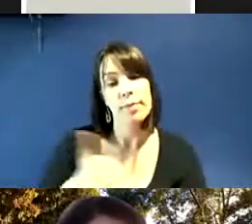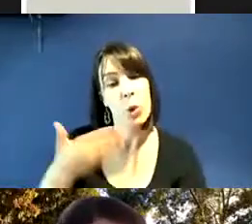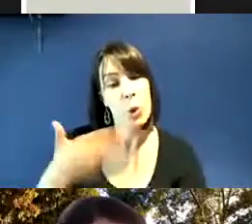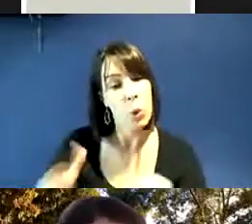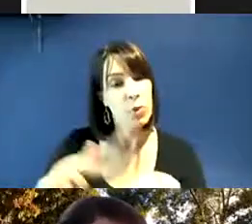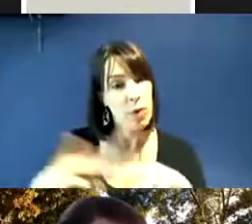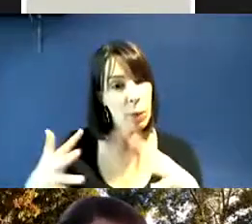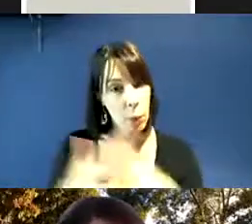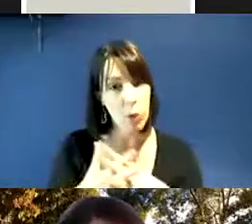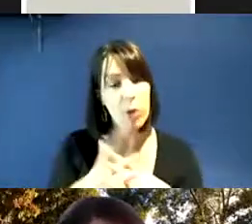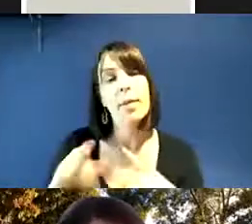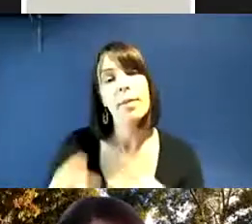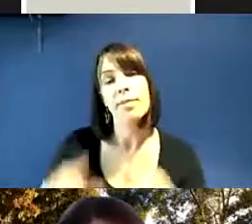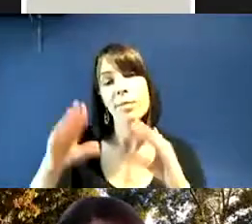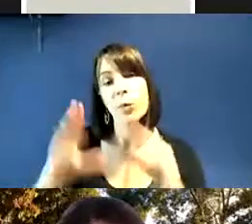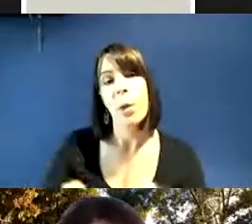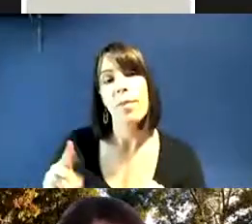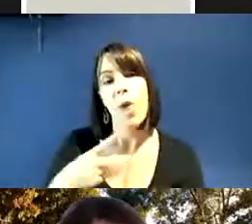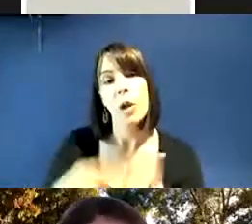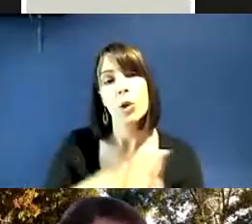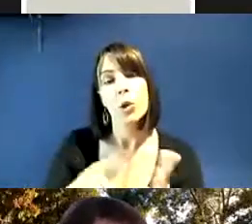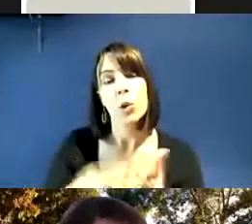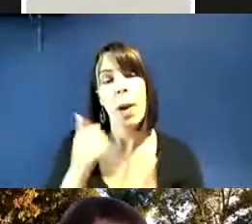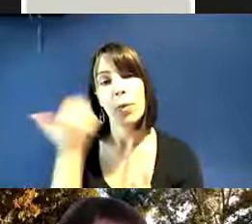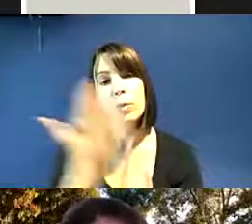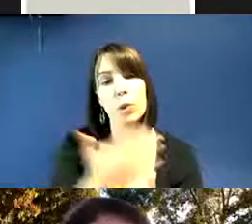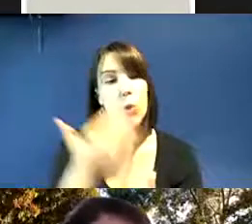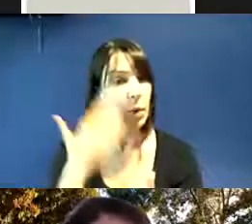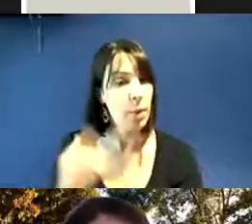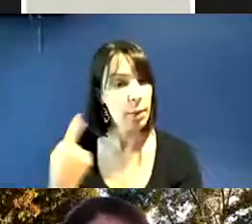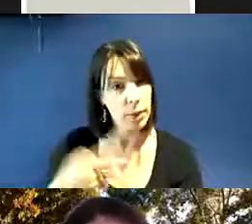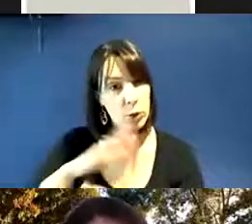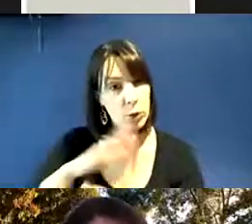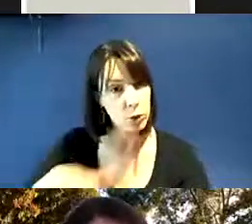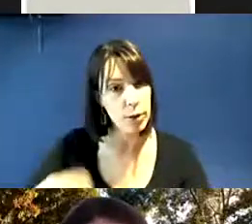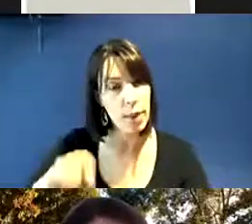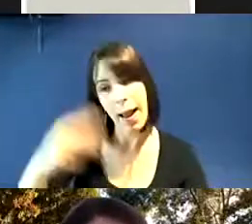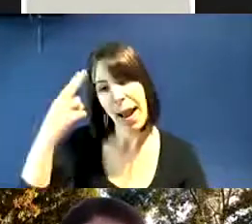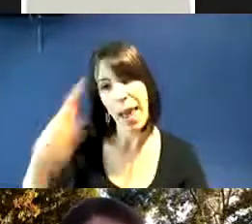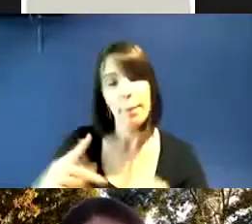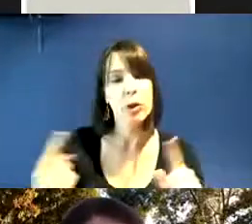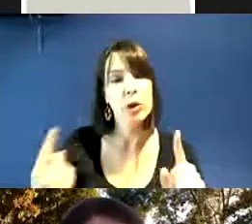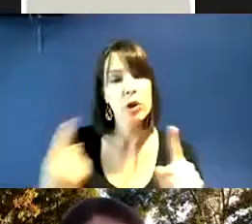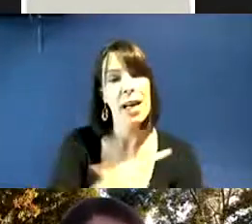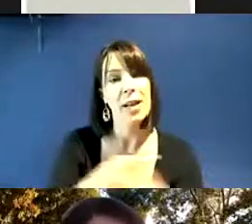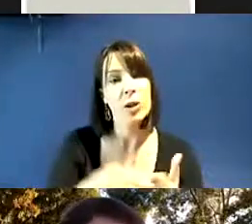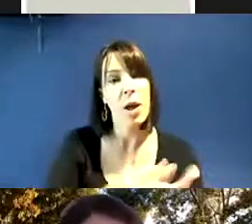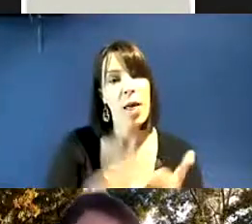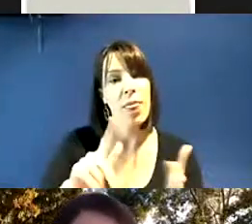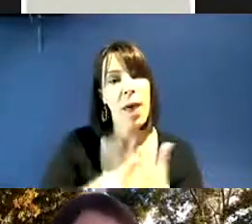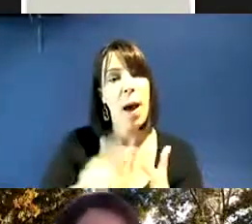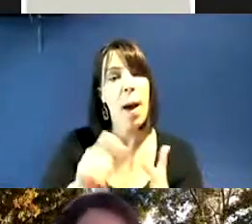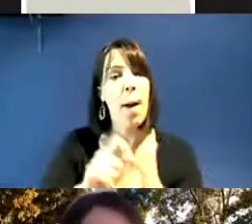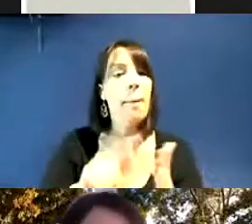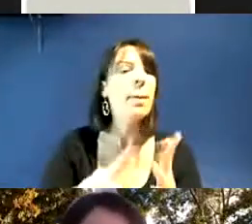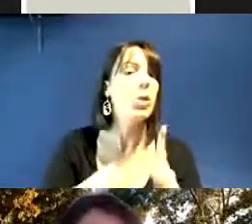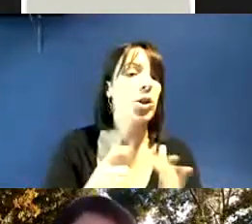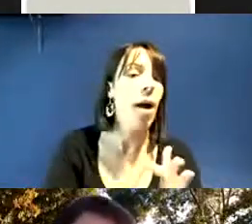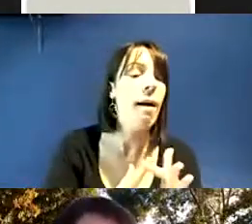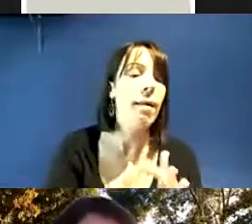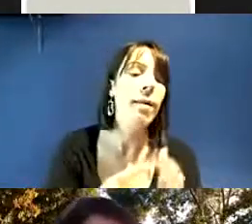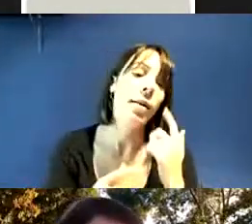against Aboriginal women and their children, which is called Change the Picture. So this project Our Watch is doing will sit alongside those